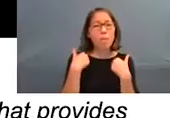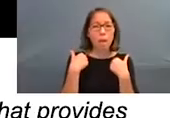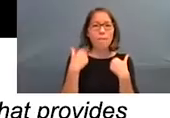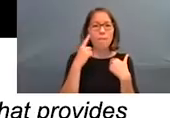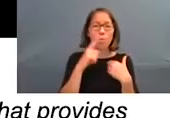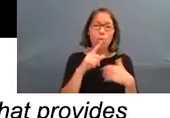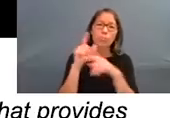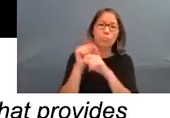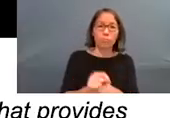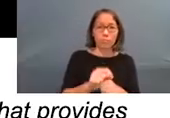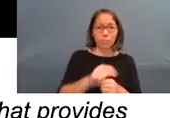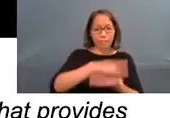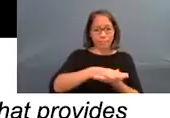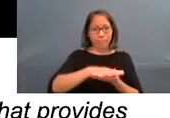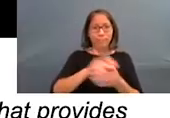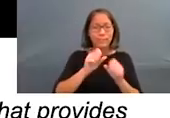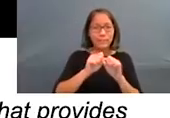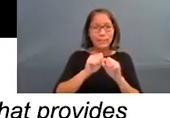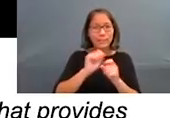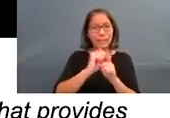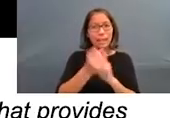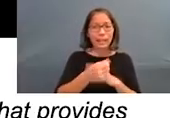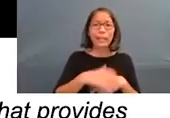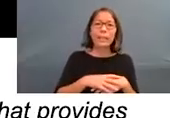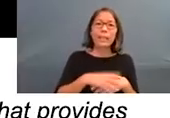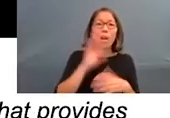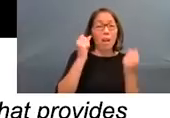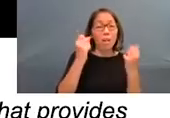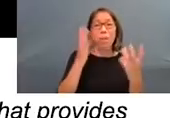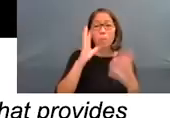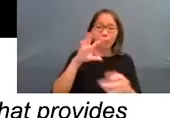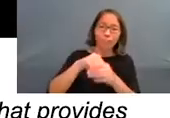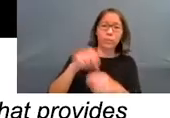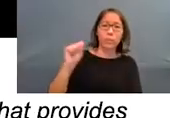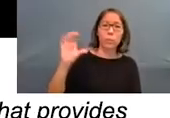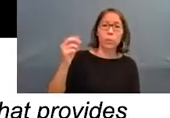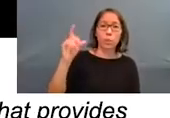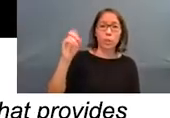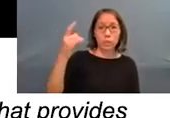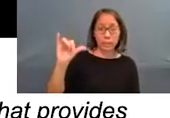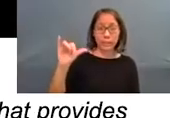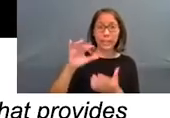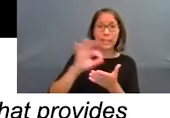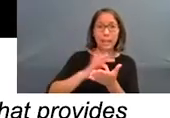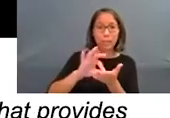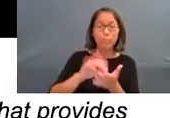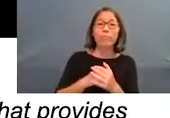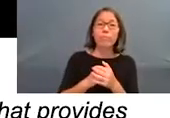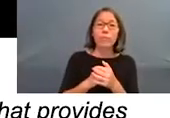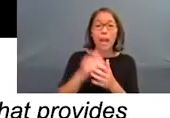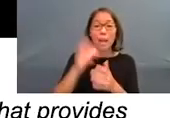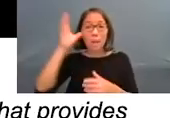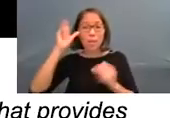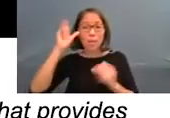more traditional face-to-face setting. A lot of that's going to be incorporated into their Schoology account. And then as a parent, you're going to have a clear lens into all your